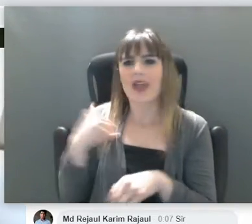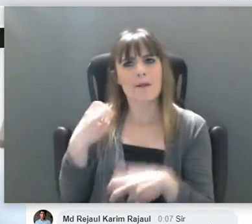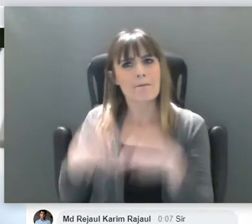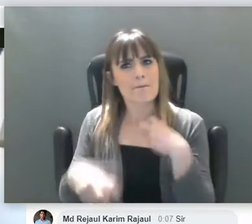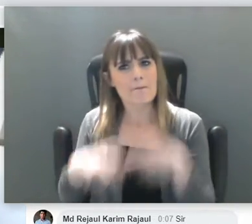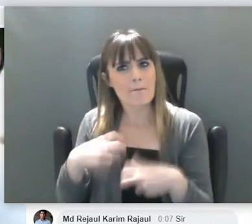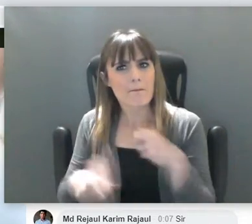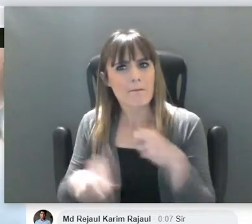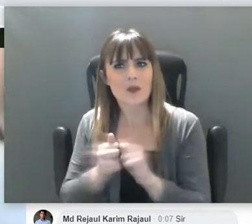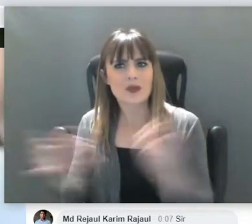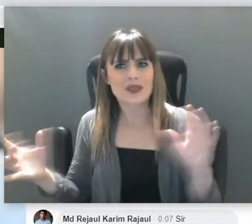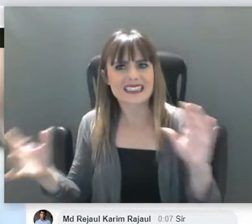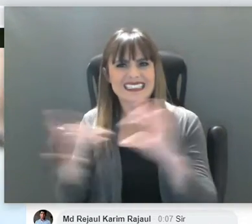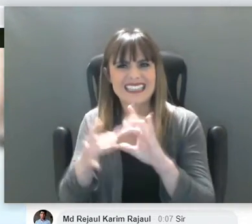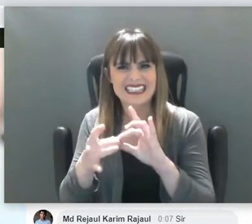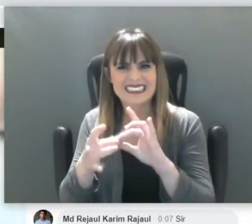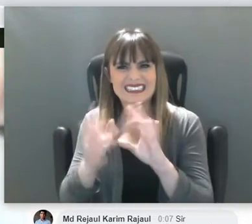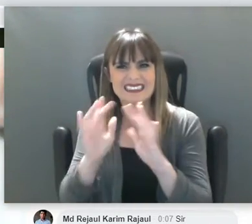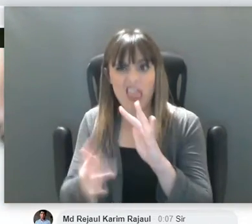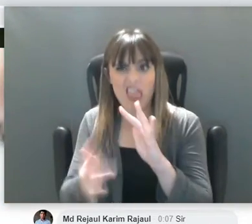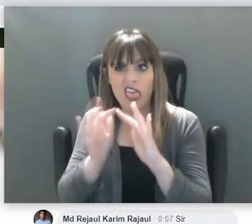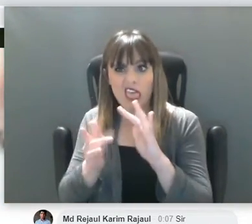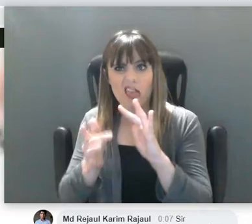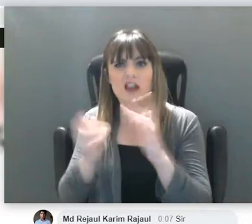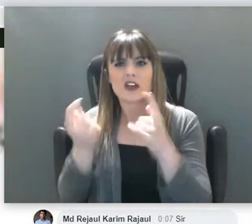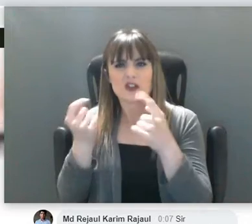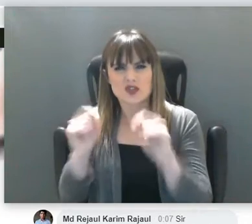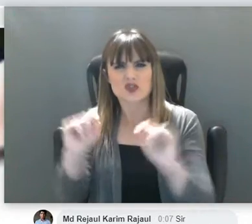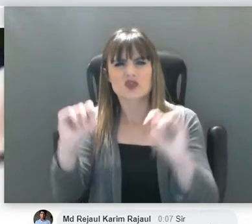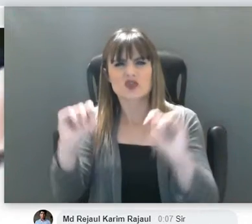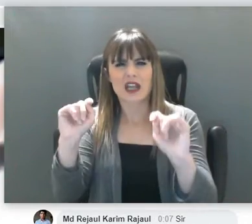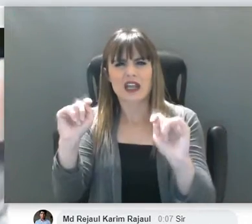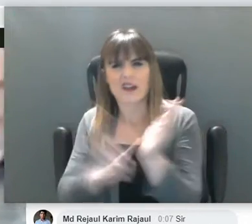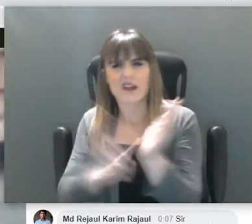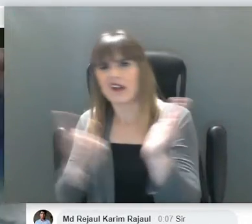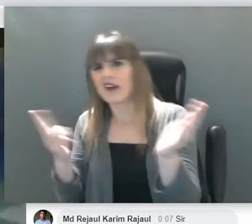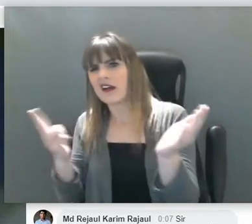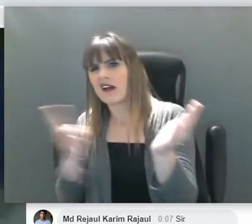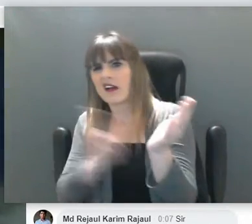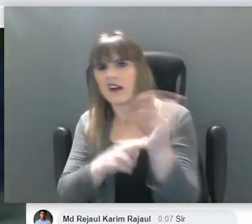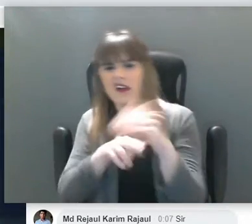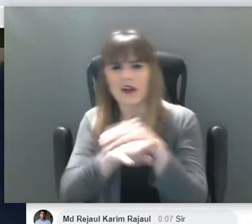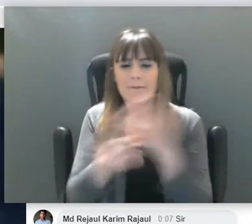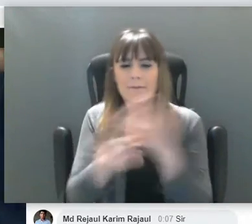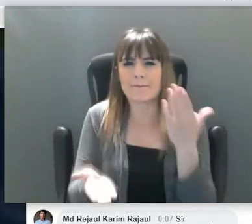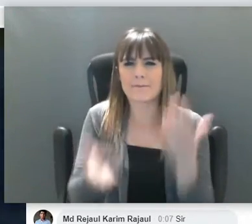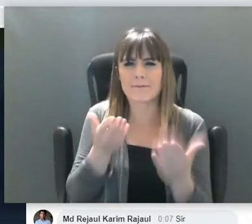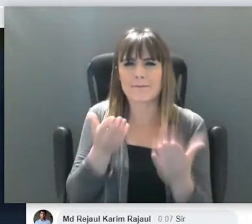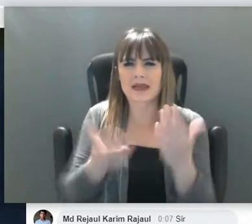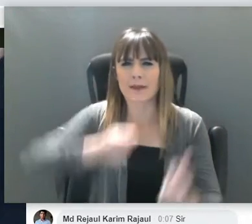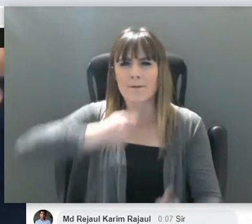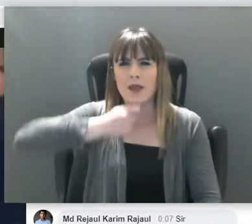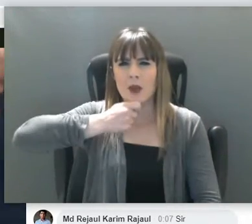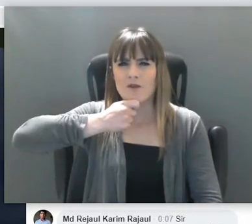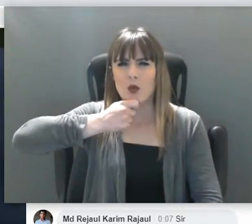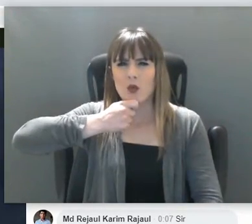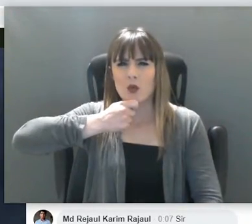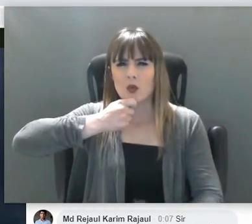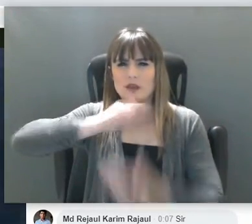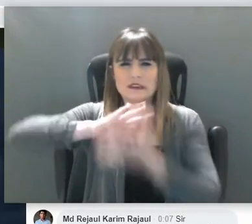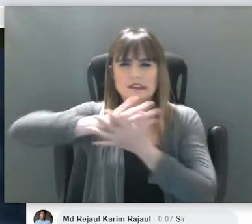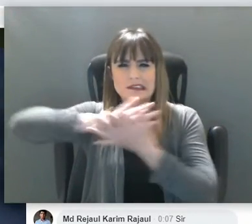back in. The microphone might be rubbing because we're trying to wear our masks. So I'm just kind of adjusting because everyone really